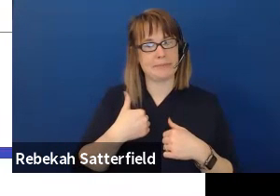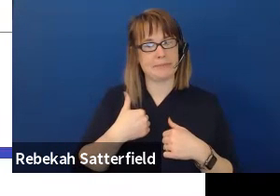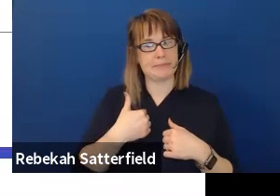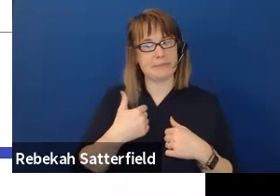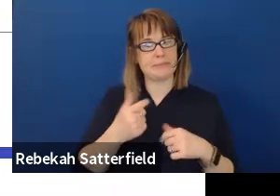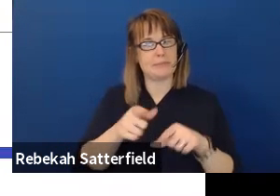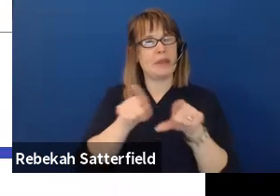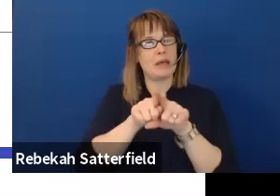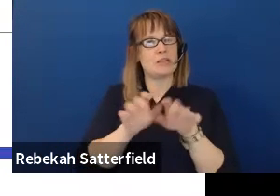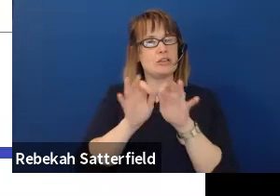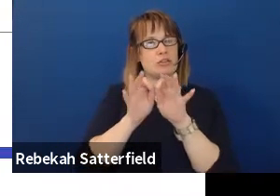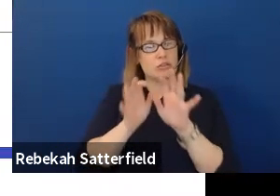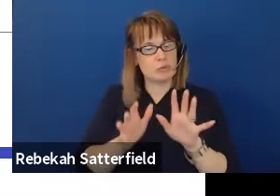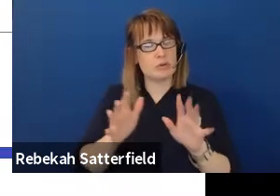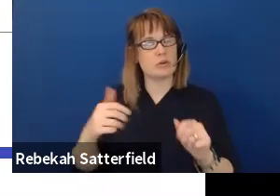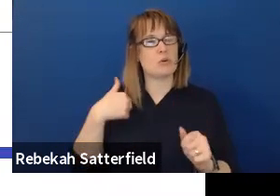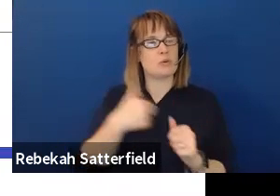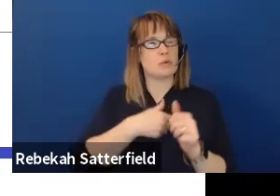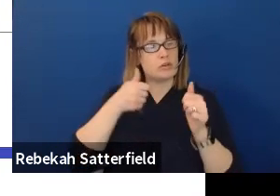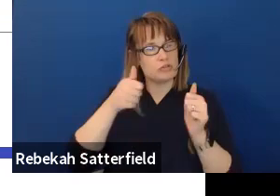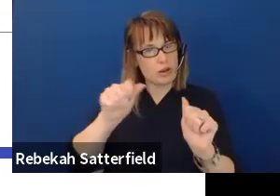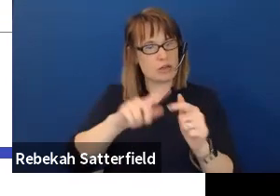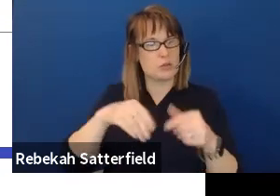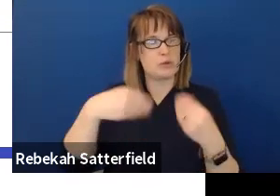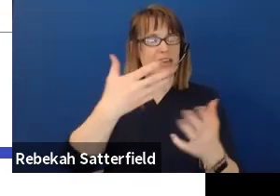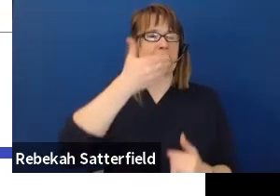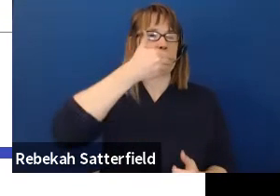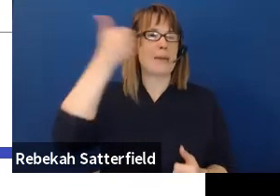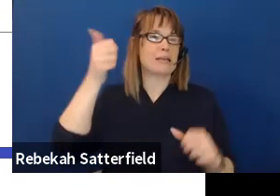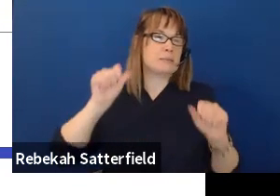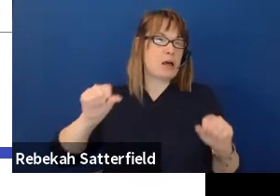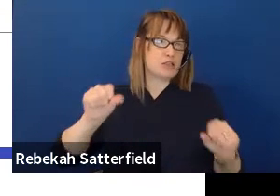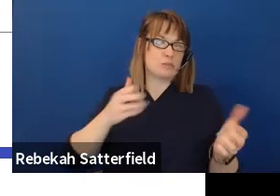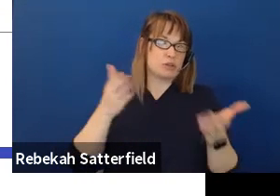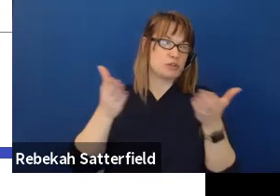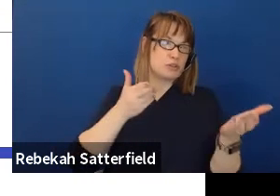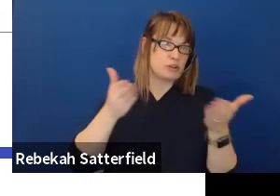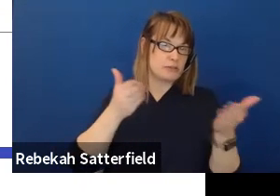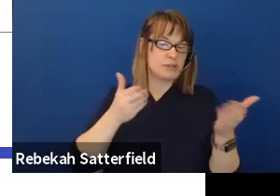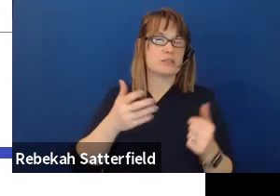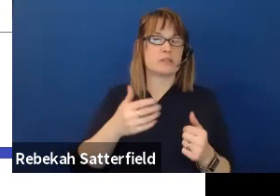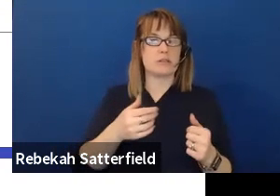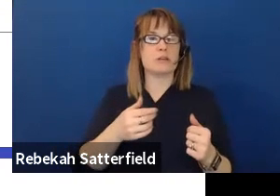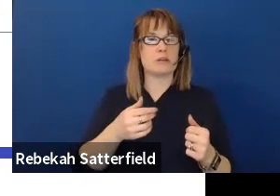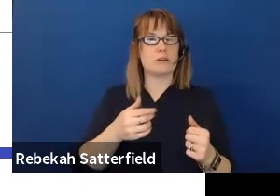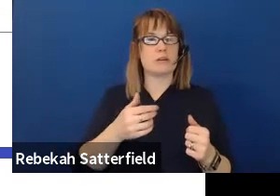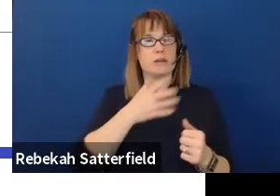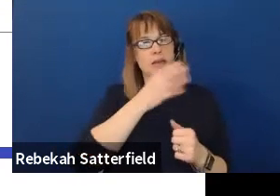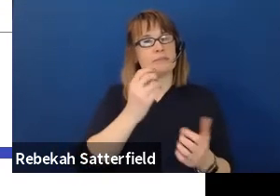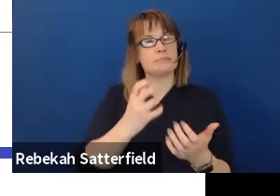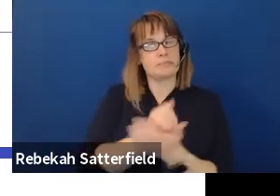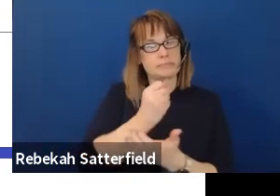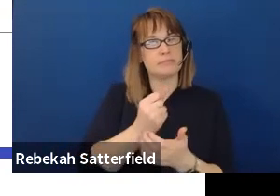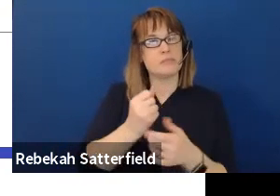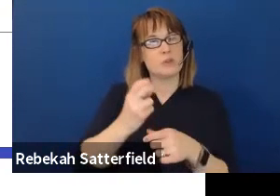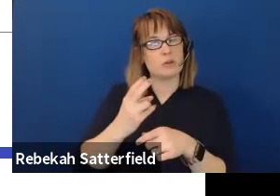as an interpreter, try to give the best possible service. But putting into practice these points as